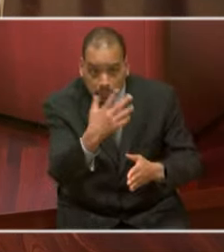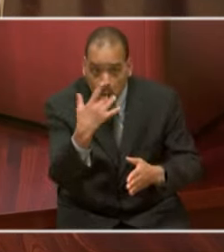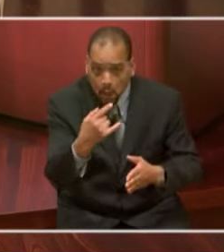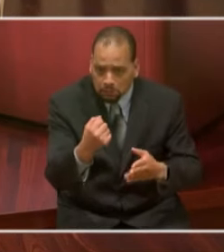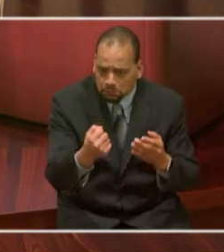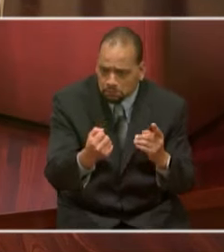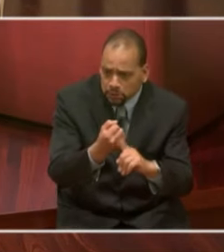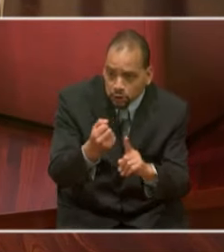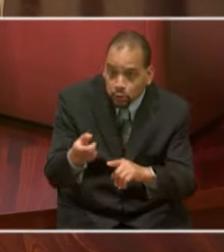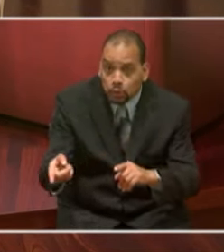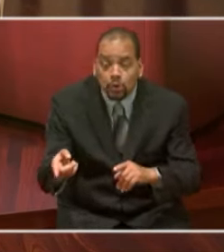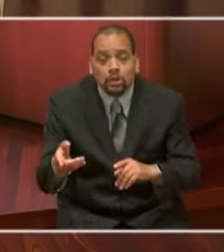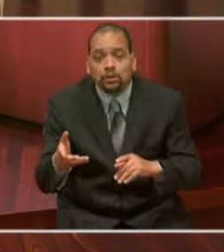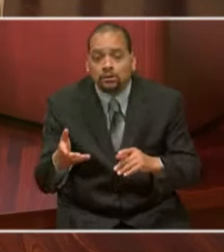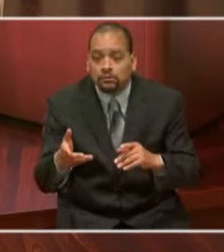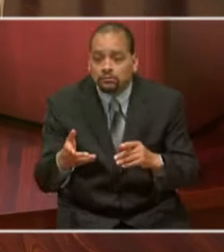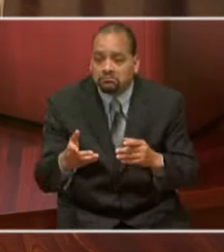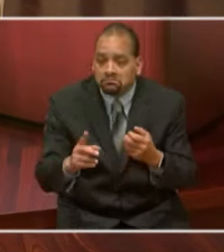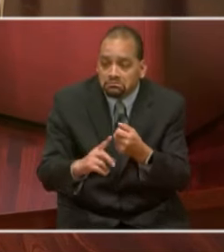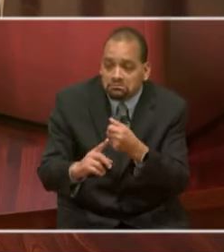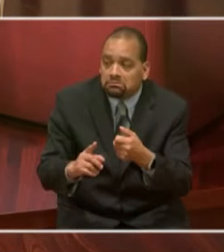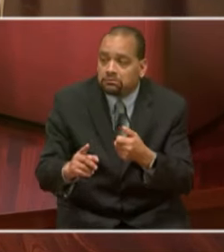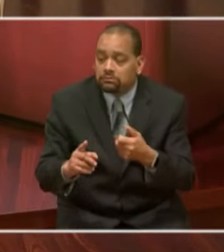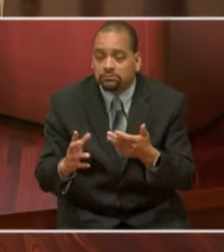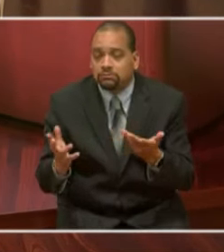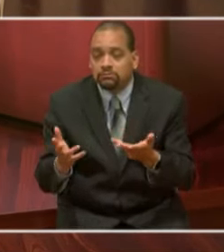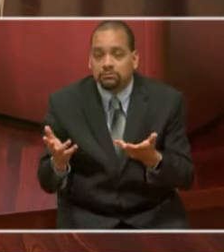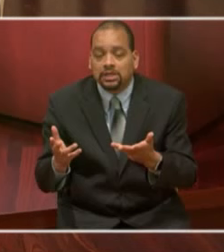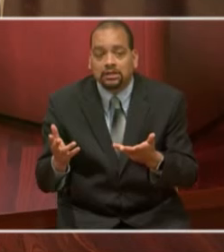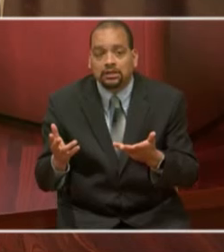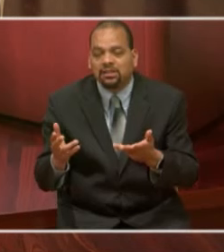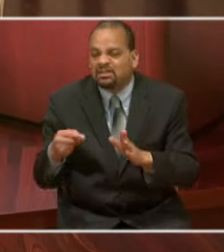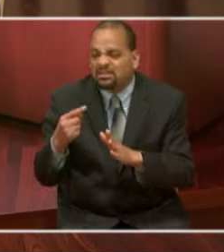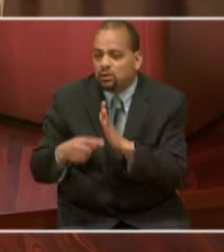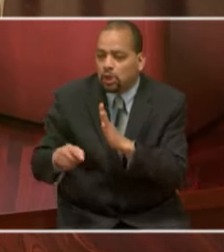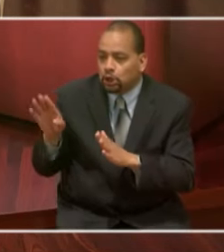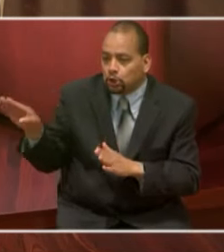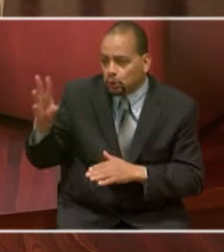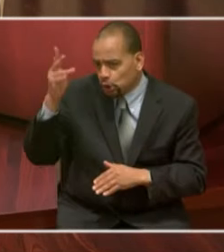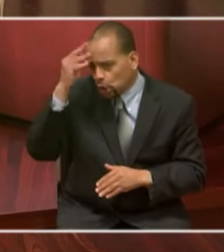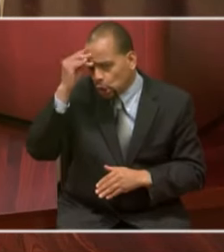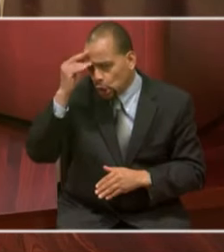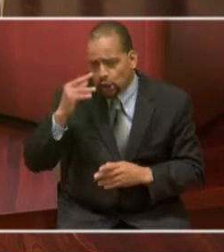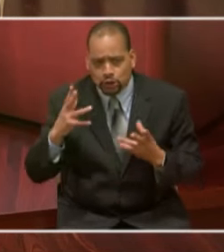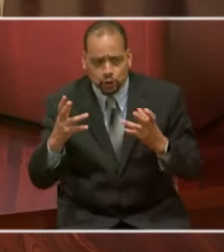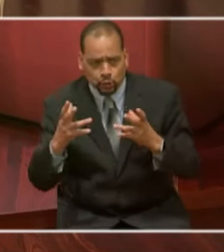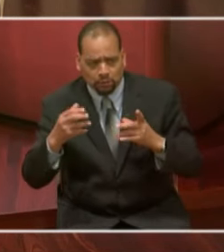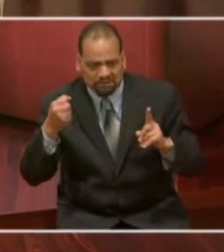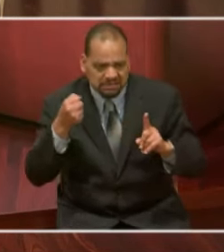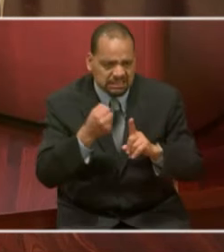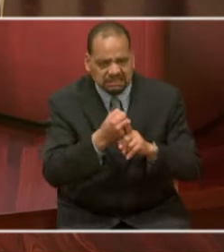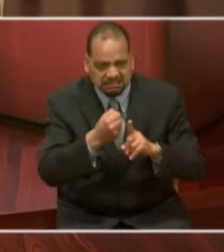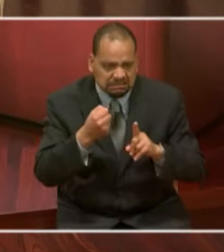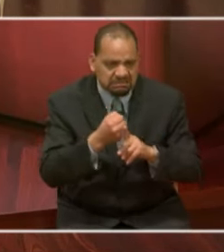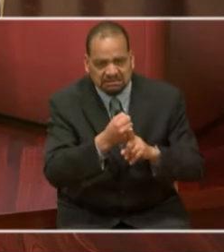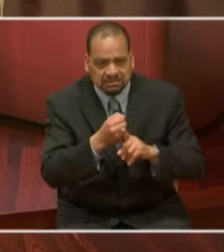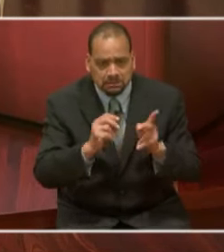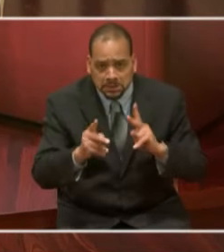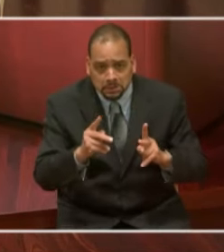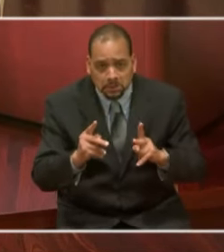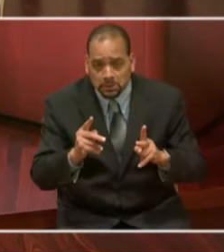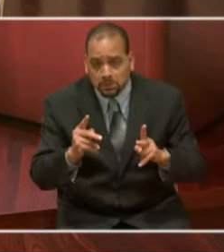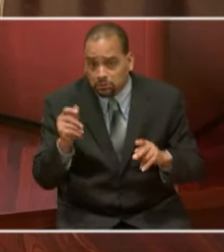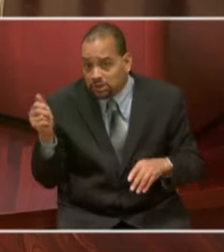and a group of us, members of Congress, men and women, Democrats and Republicans, we